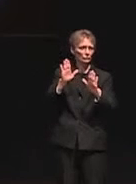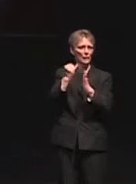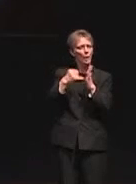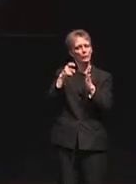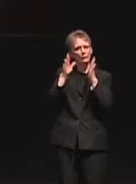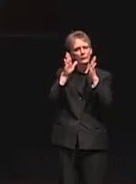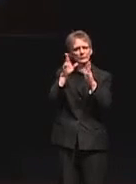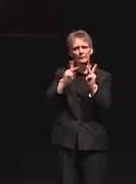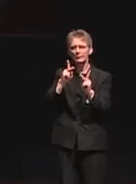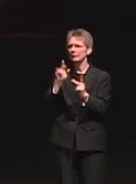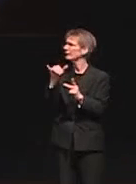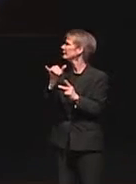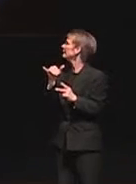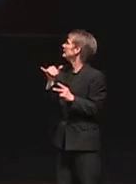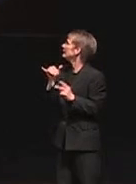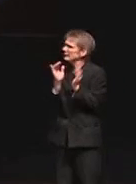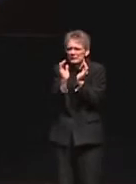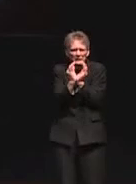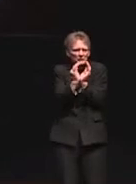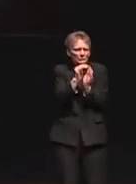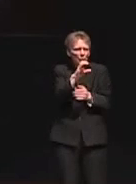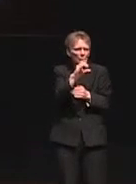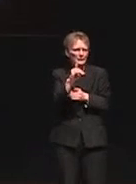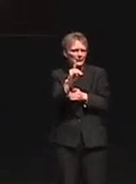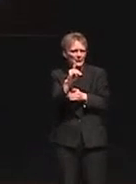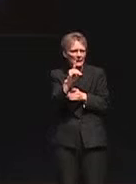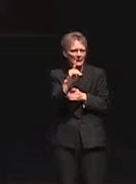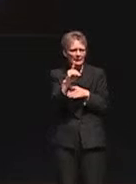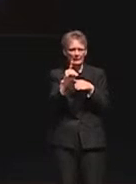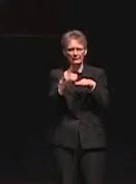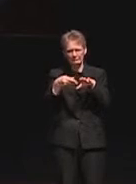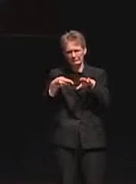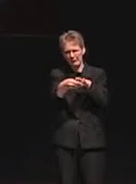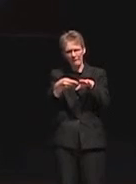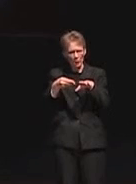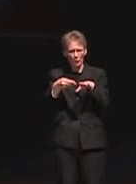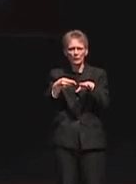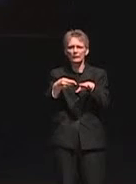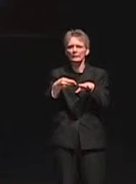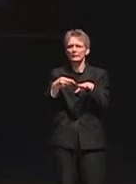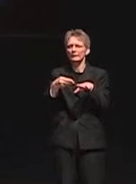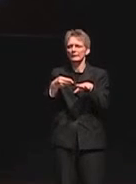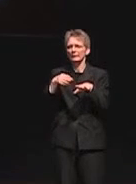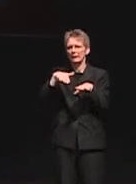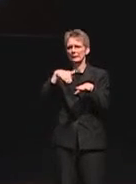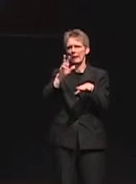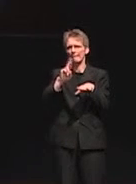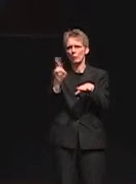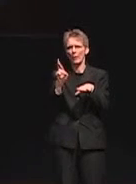little CD cover. The figures surrounding it at the top, right and